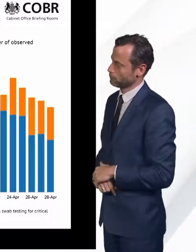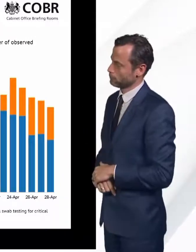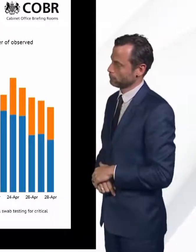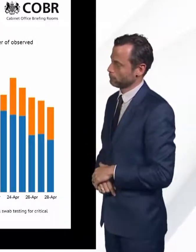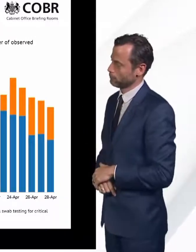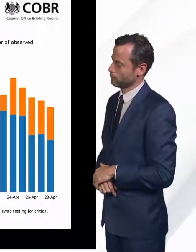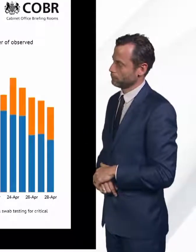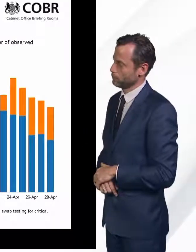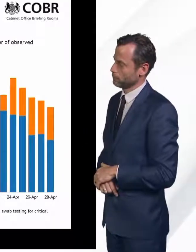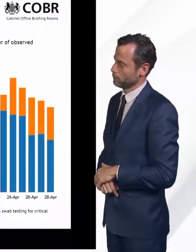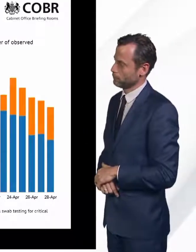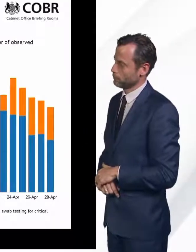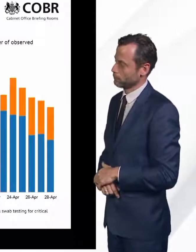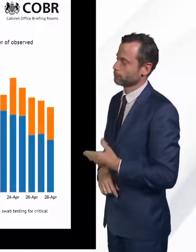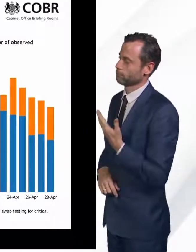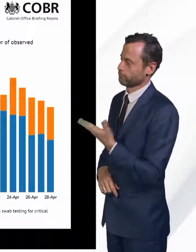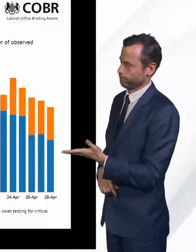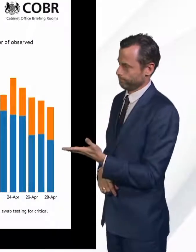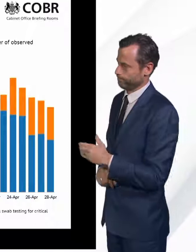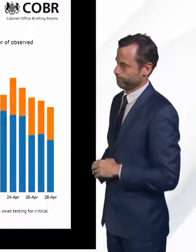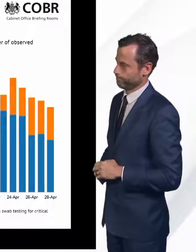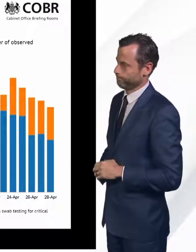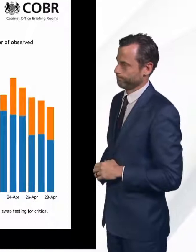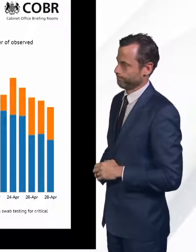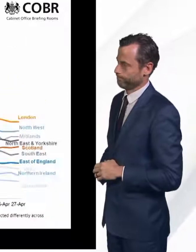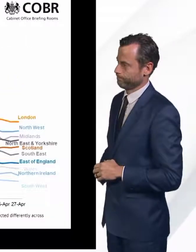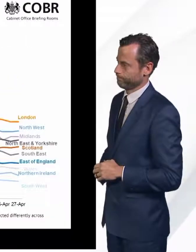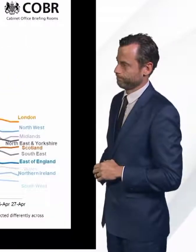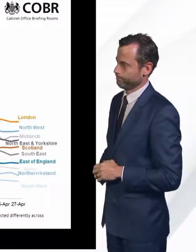UK. Next slide, please.